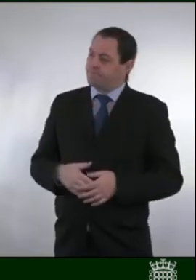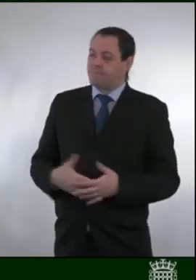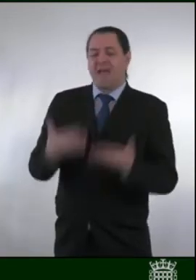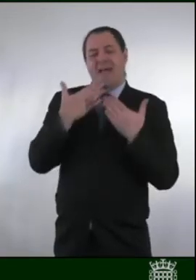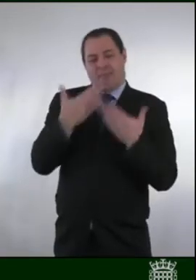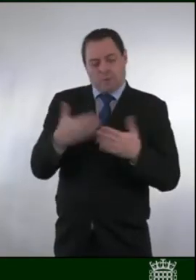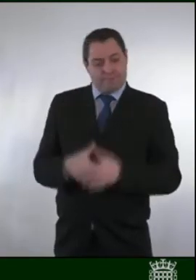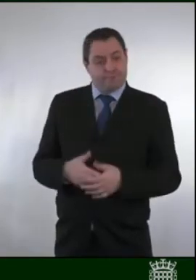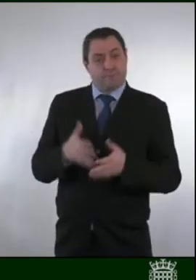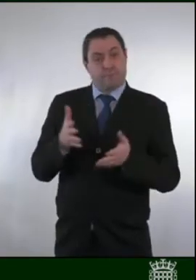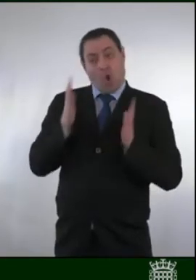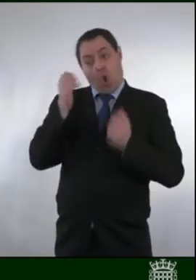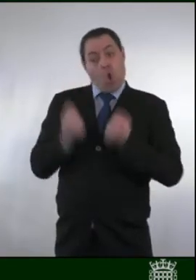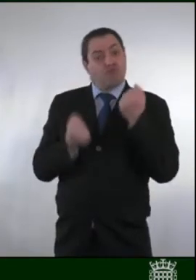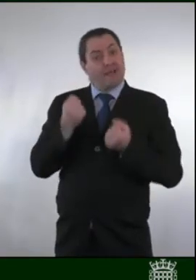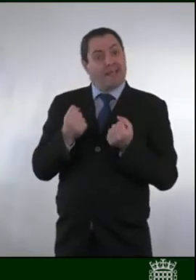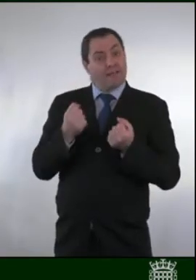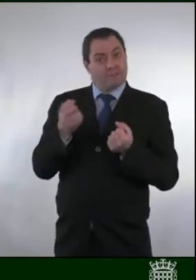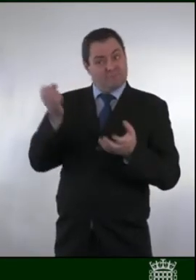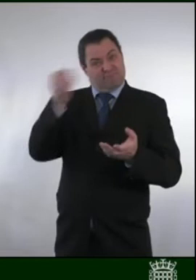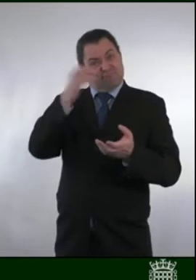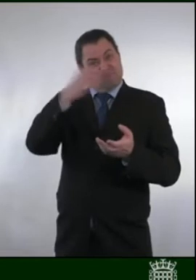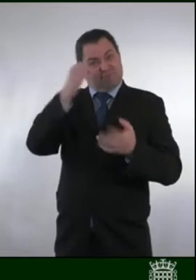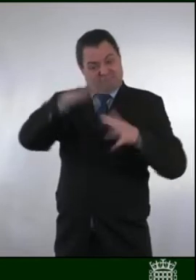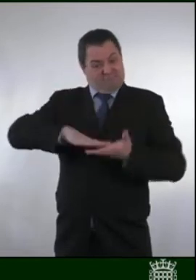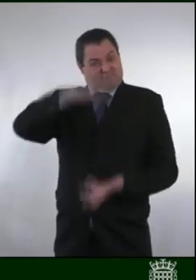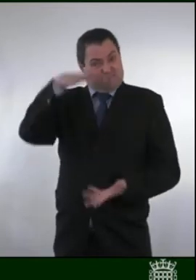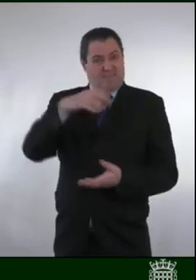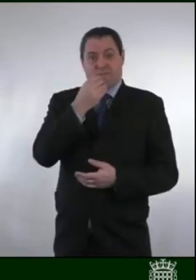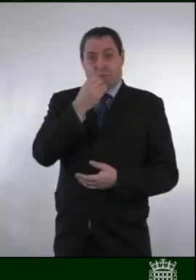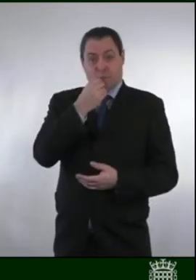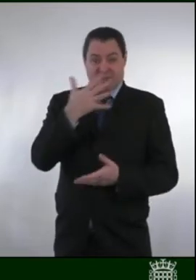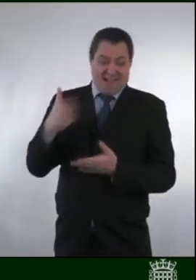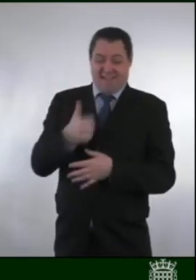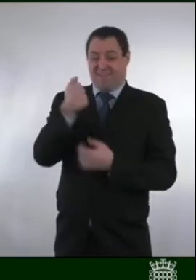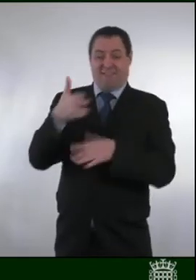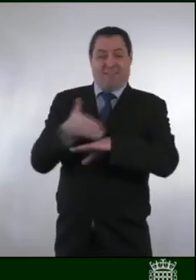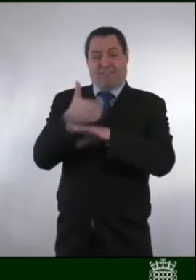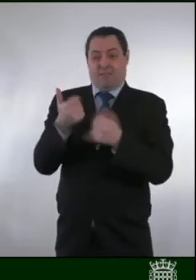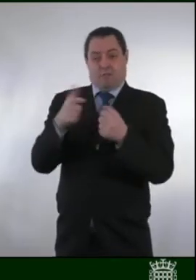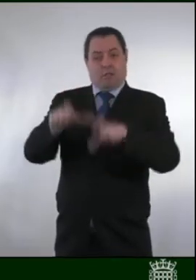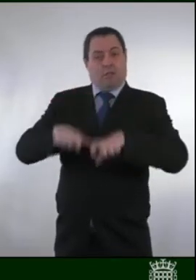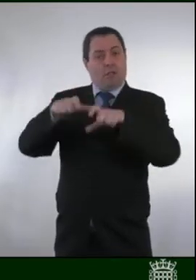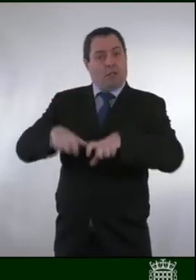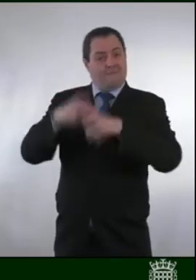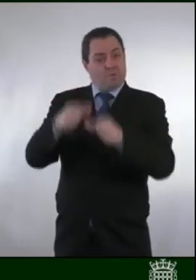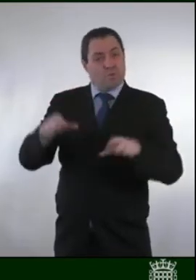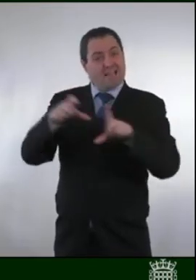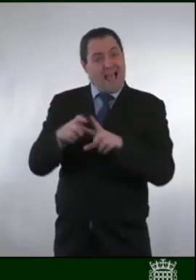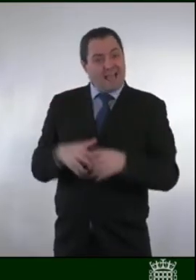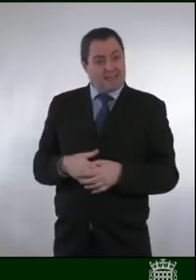Lorries containing food produce sitting idle for days is a stark reminder that if post-Brexit Britain is